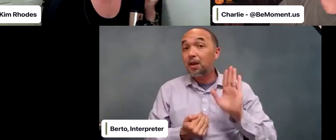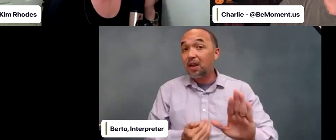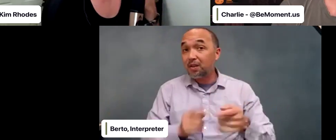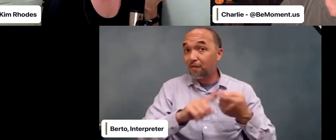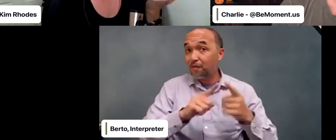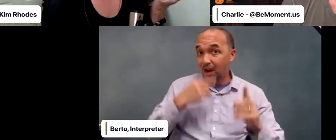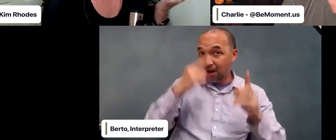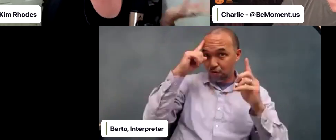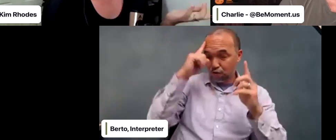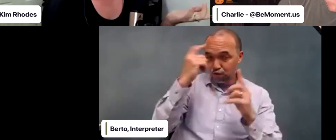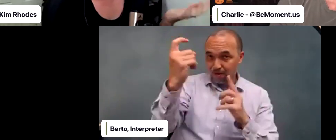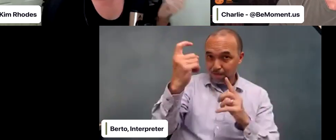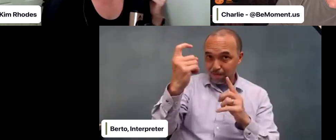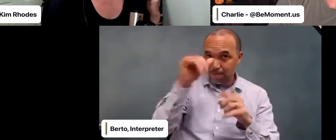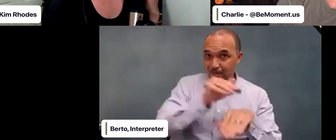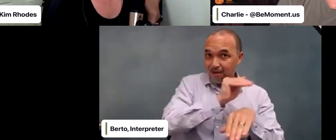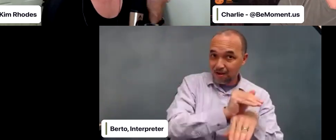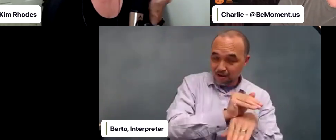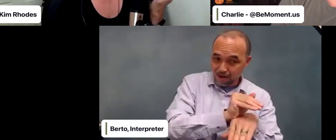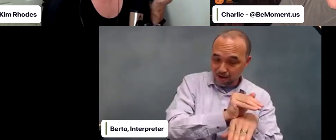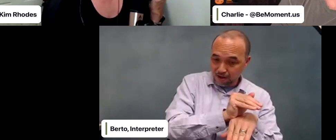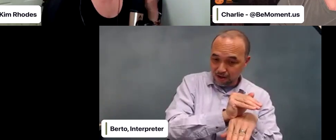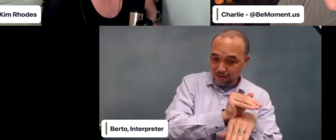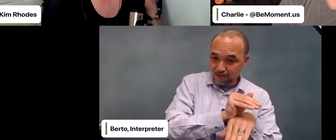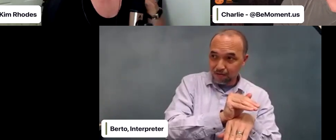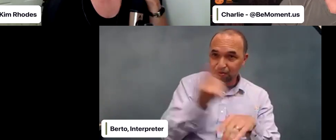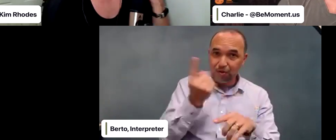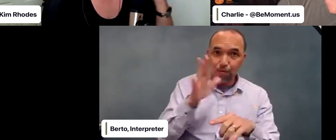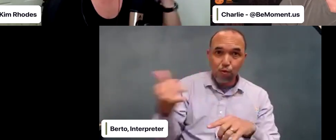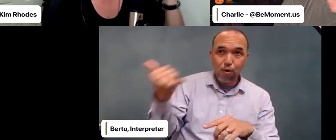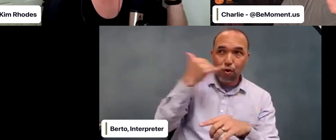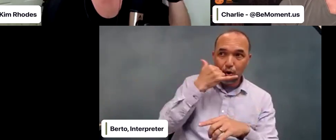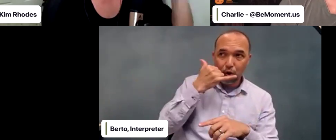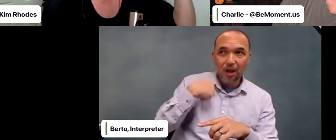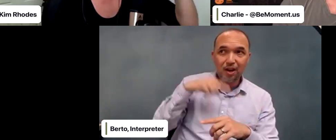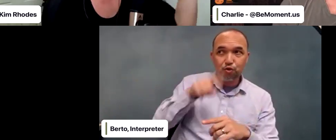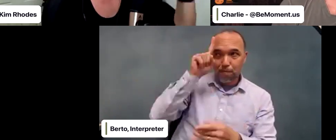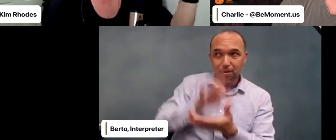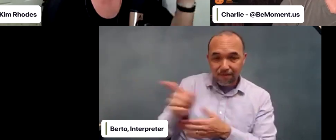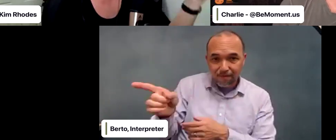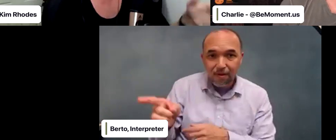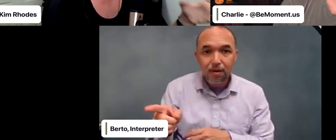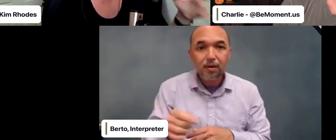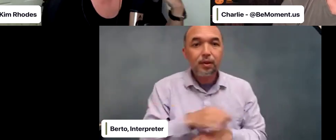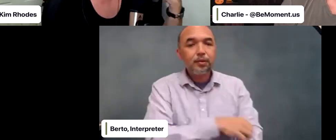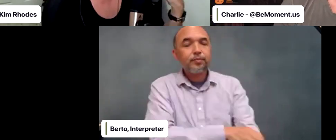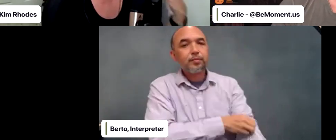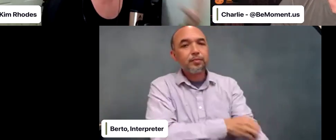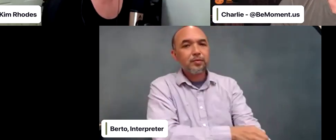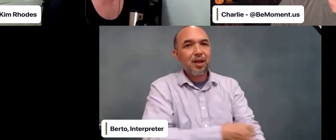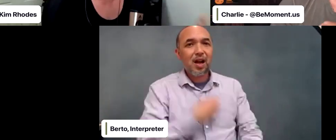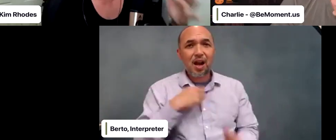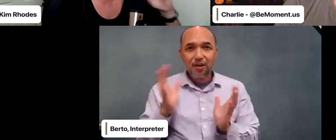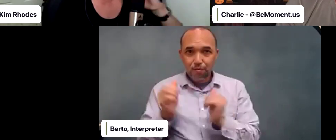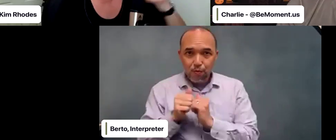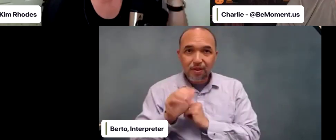to his life partner, who I was able to say, like, he wrote this in the steam and you washed his